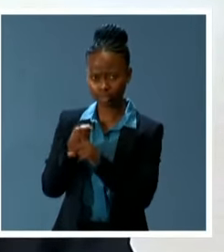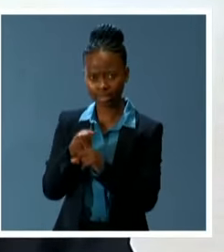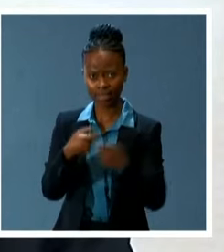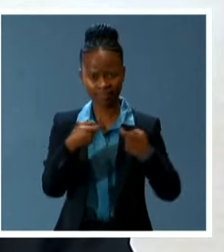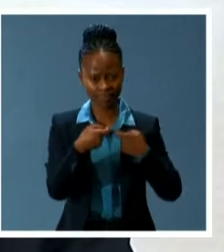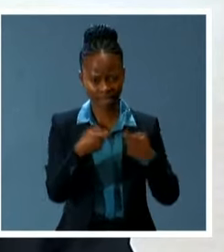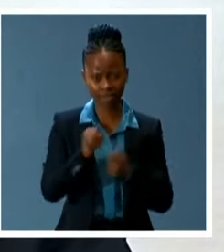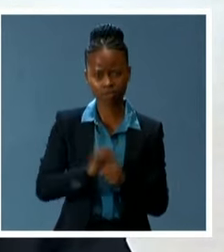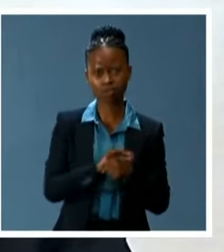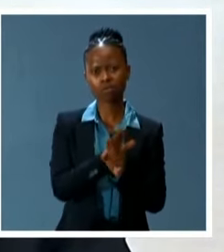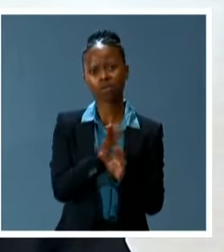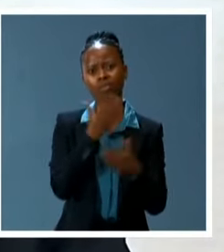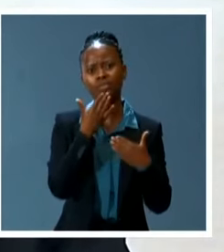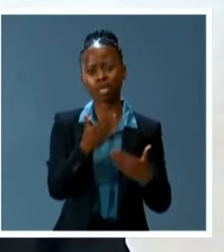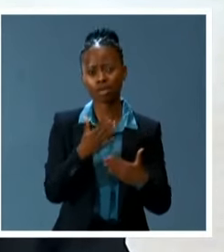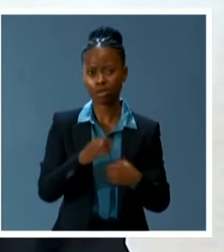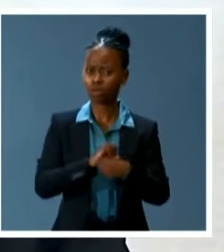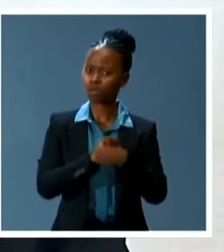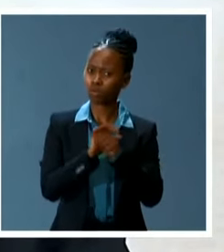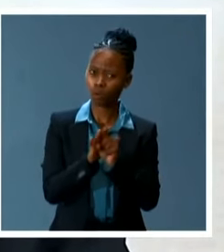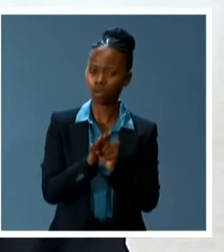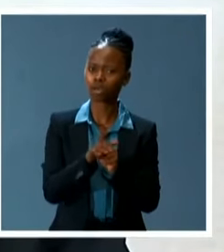reestablishing your economy and your society.